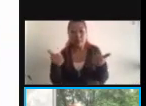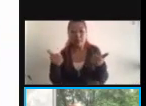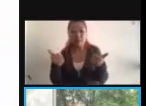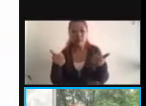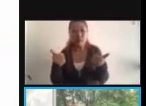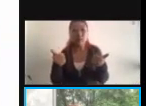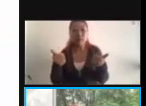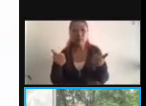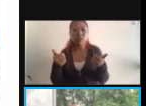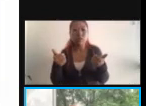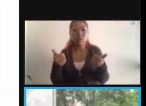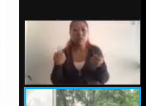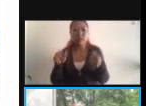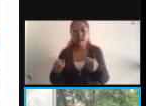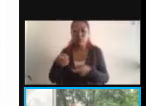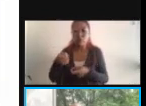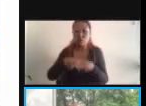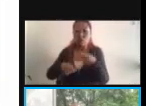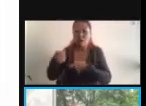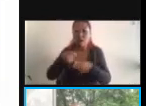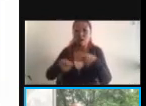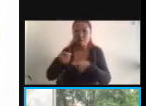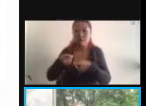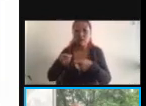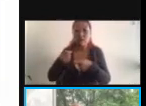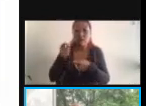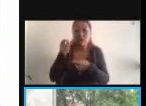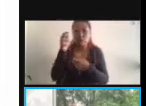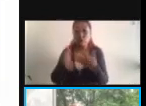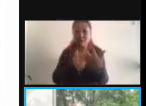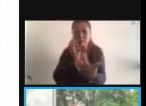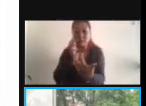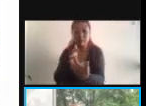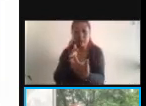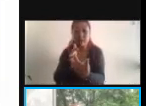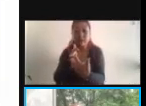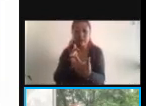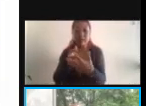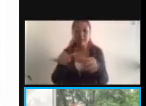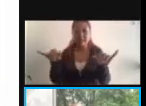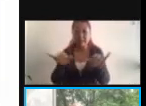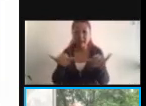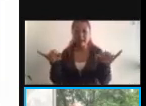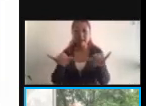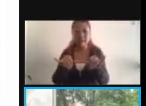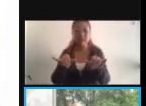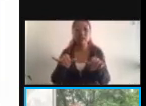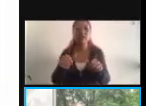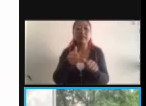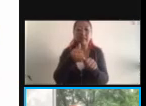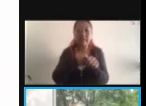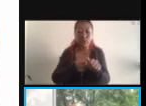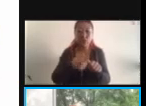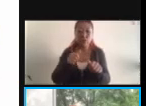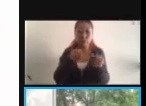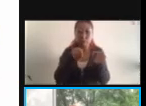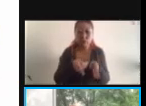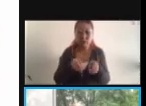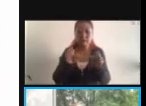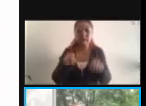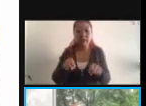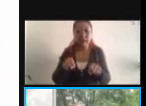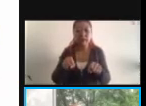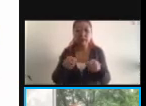out, to allow resizing and customization so that each crew member can have the flexibility of getting into